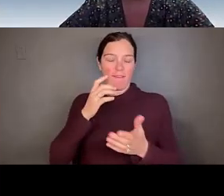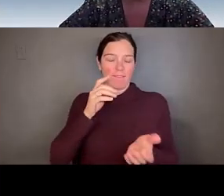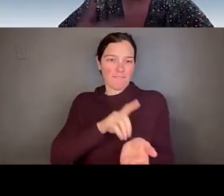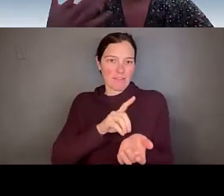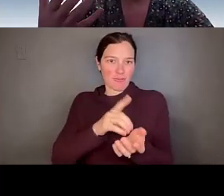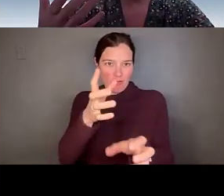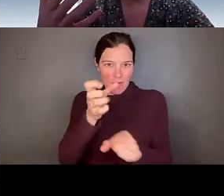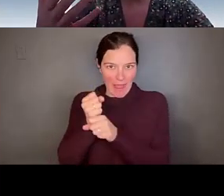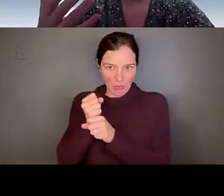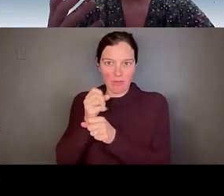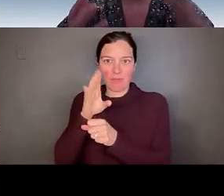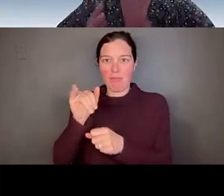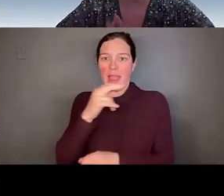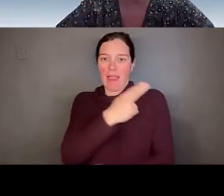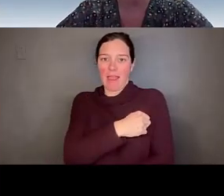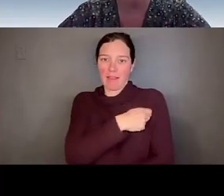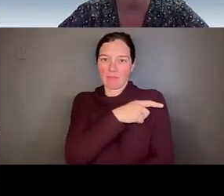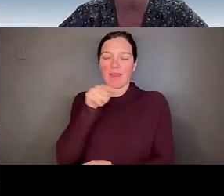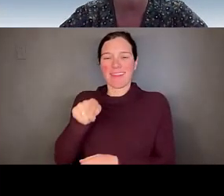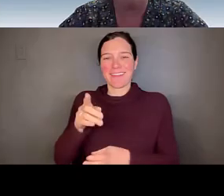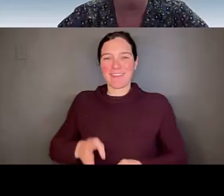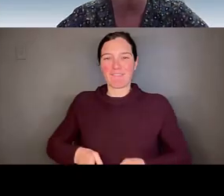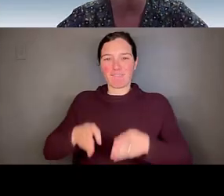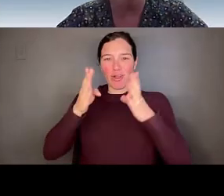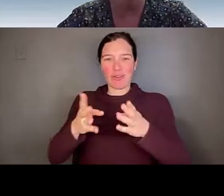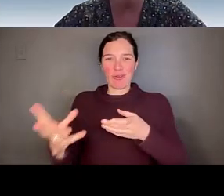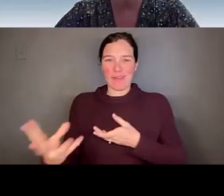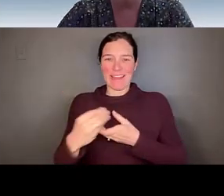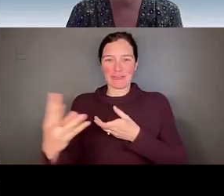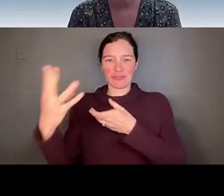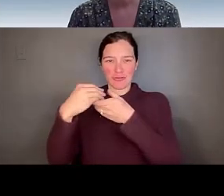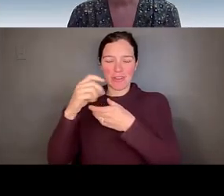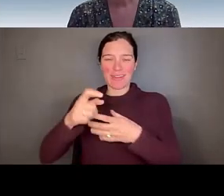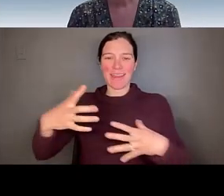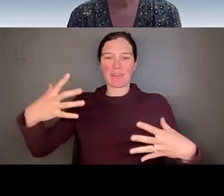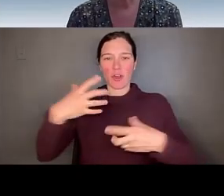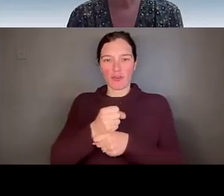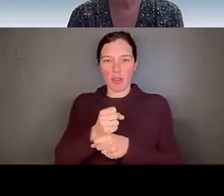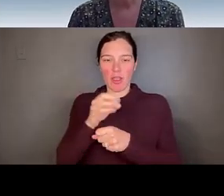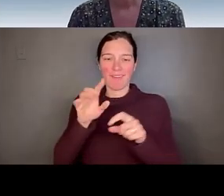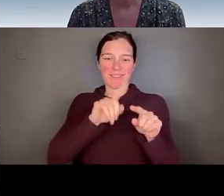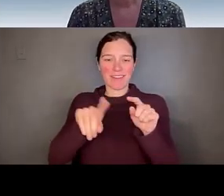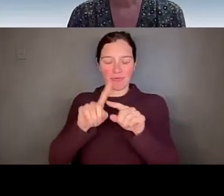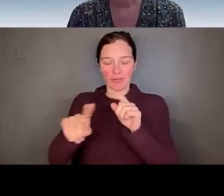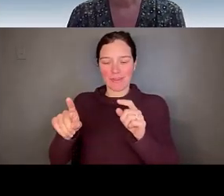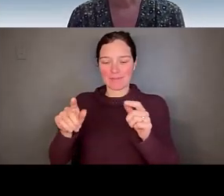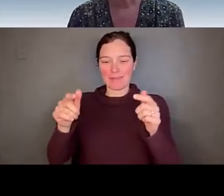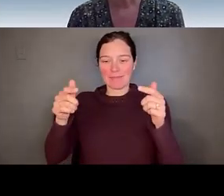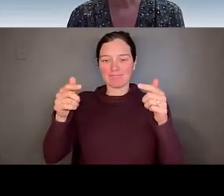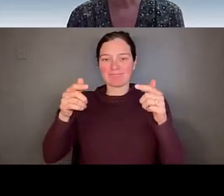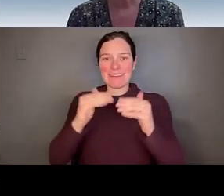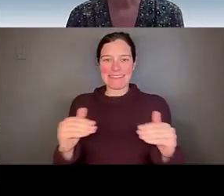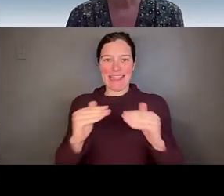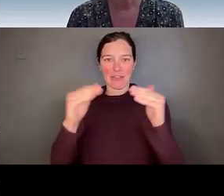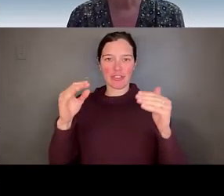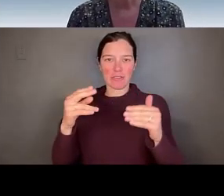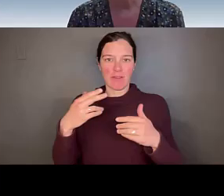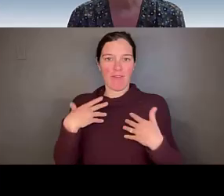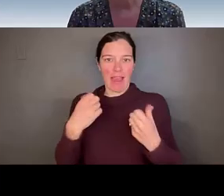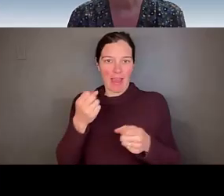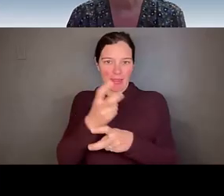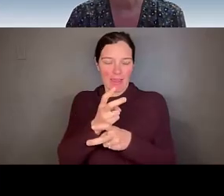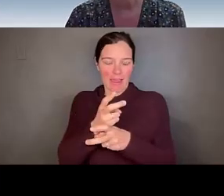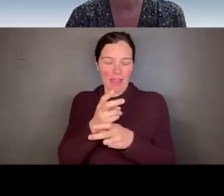physician acquisitions are a type of vertical integration, which is the consolidation of different successive stages of healthcare delivery under